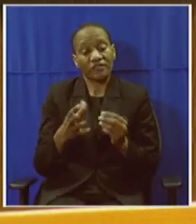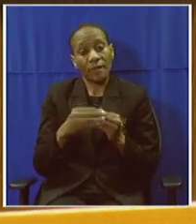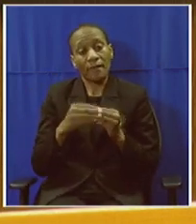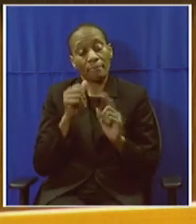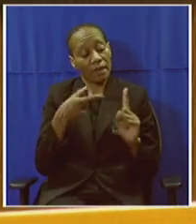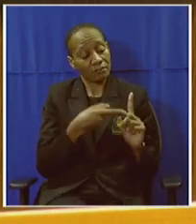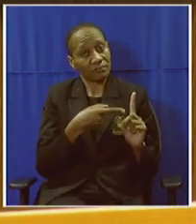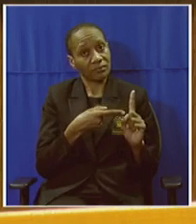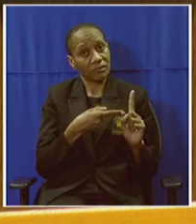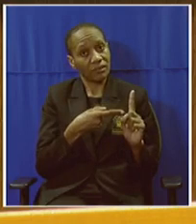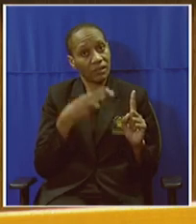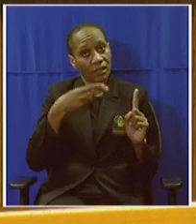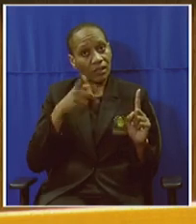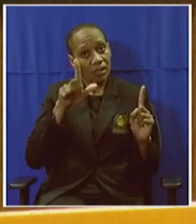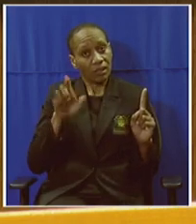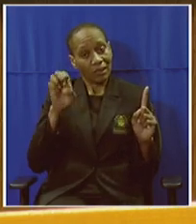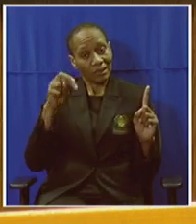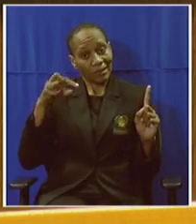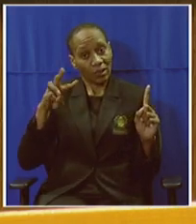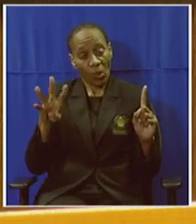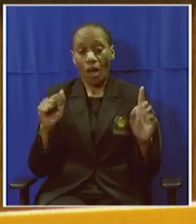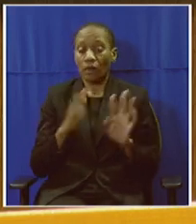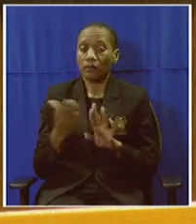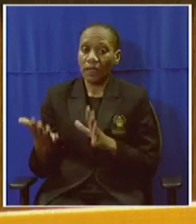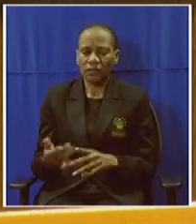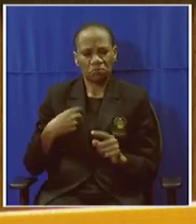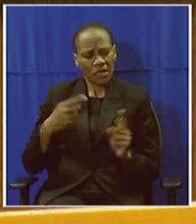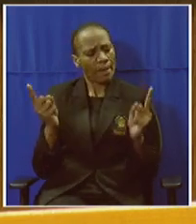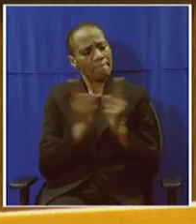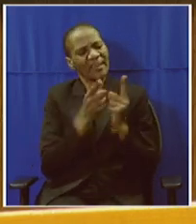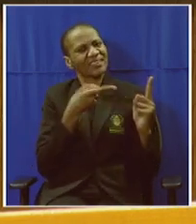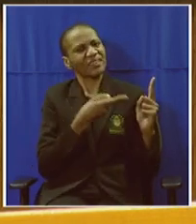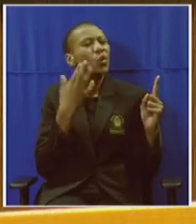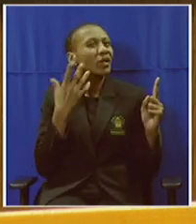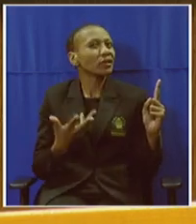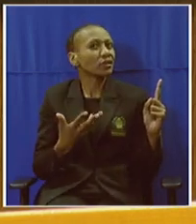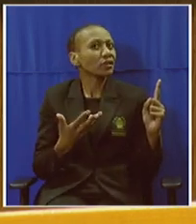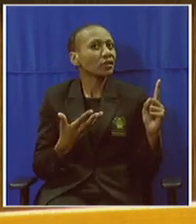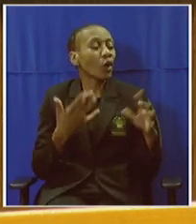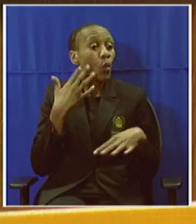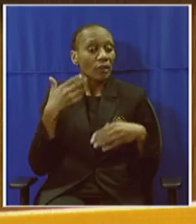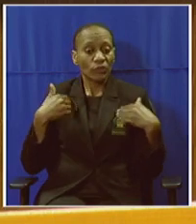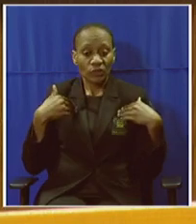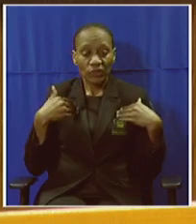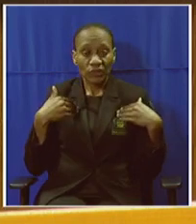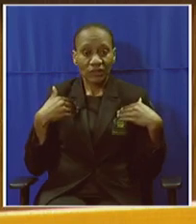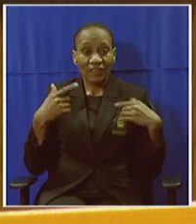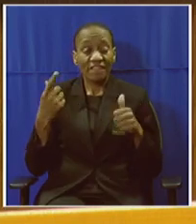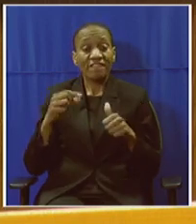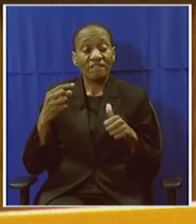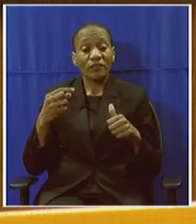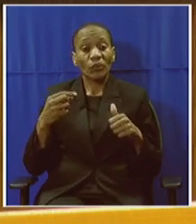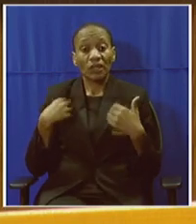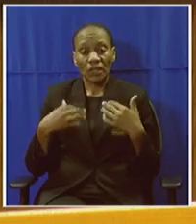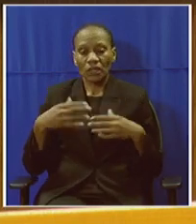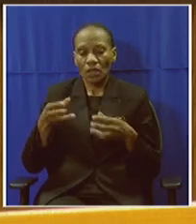colleague. I first met Bevi when we received our induction as ministers and deputy